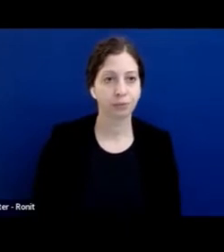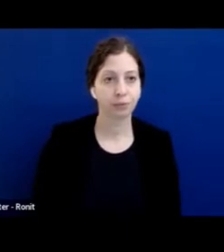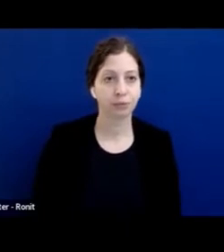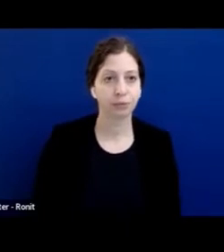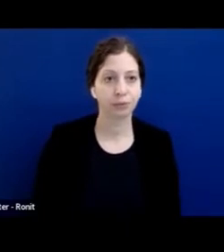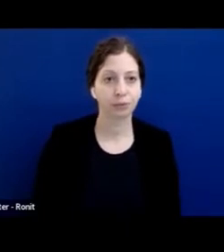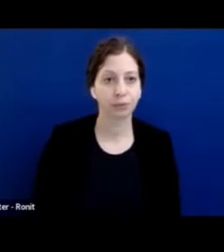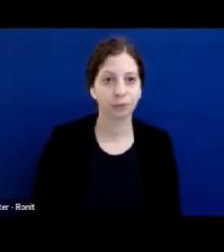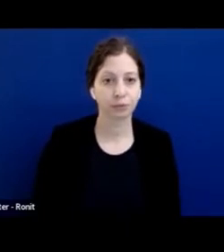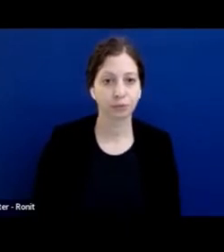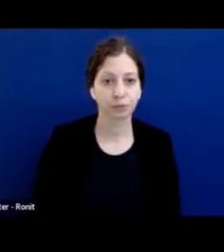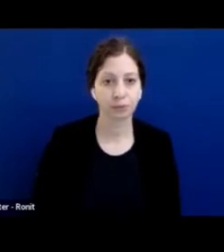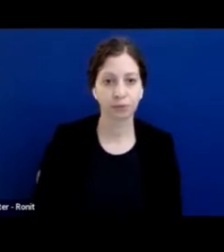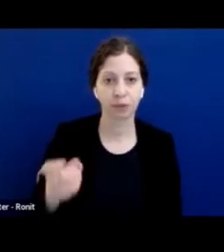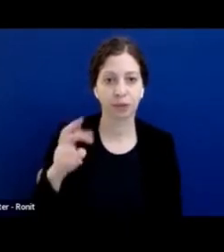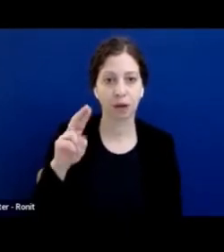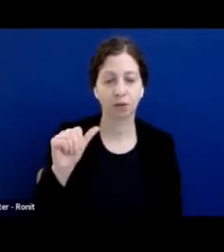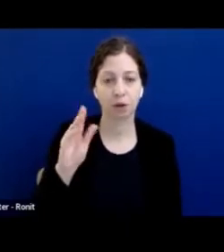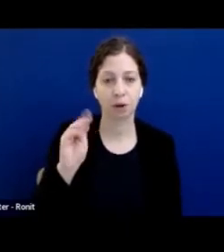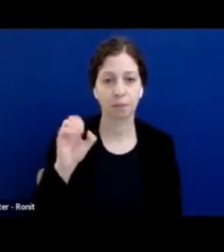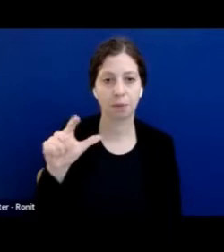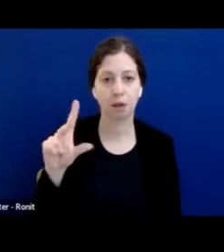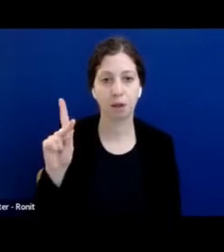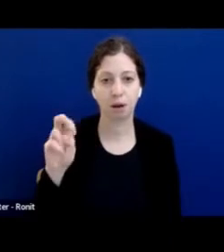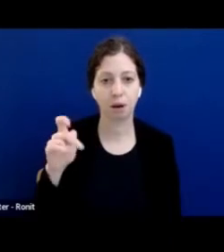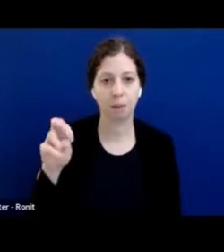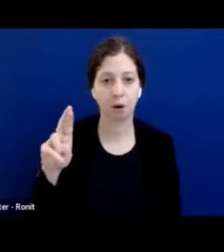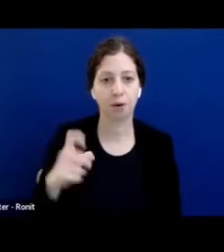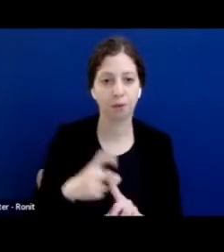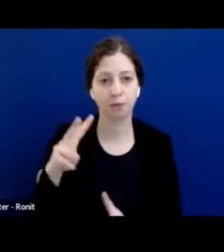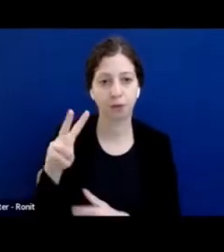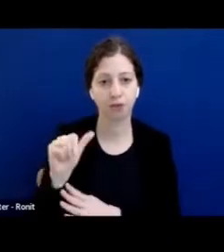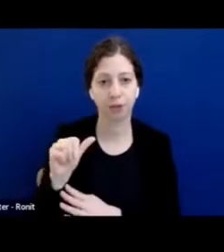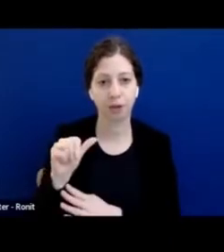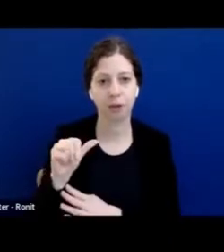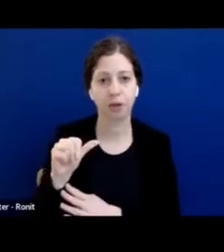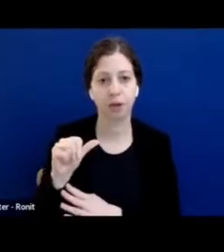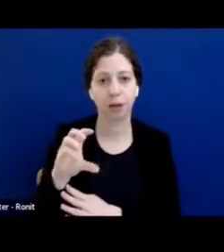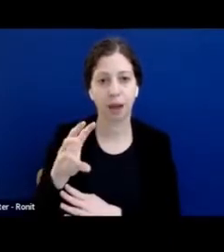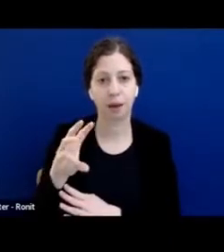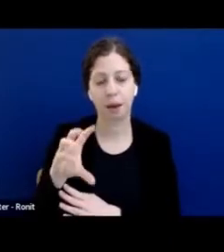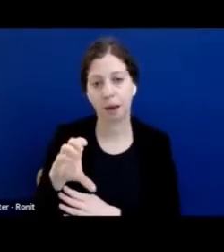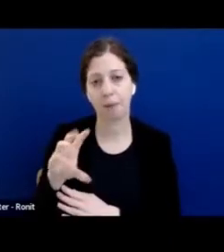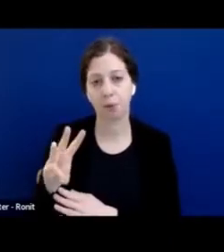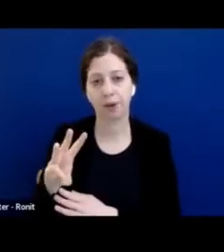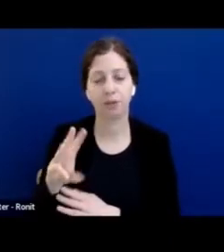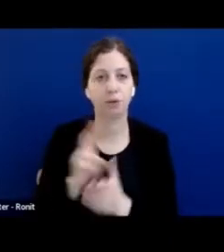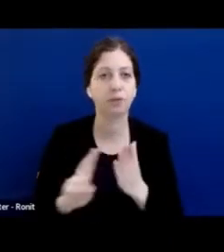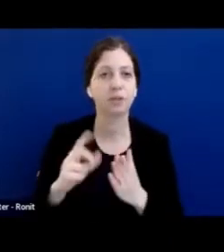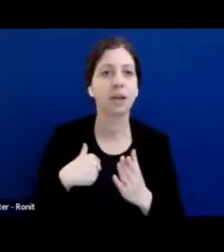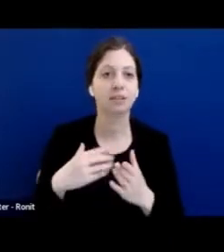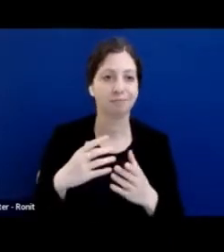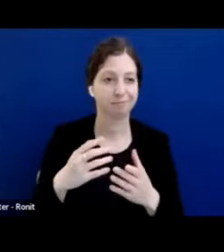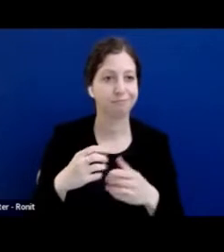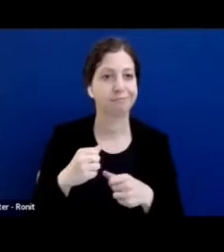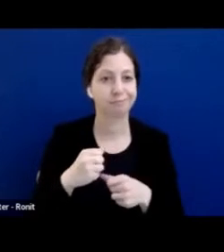Dr. Amal Carmichael is a researcher from Virginia Commonwealth University. I share this sentiment he expressed recently as we were discussing